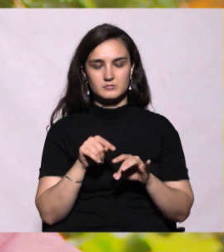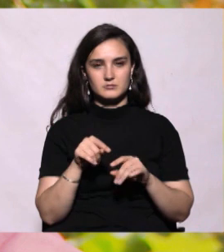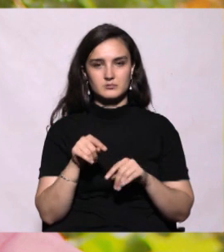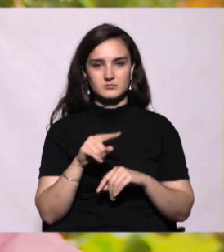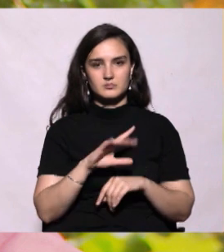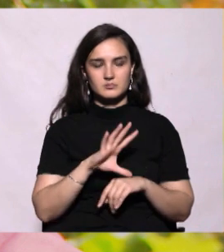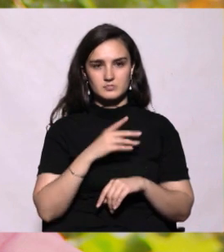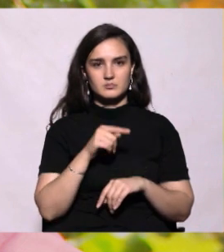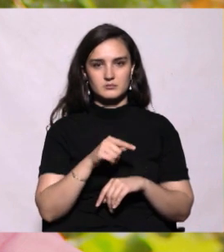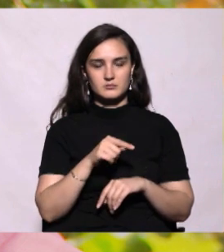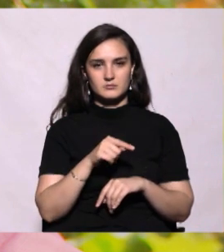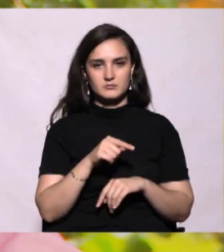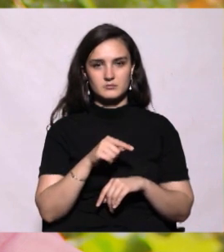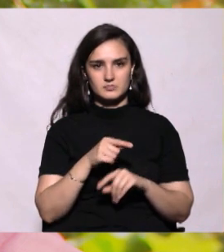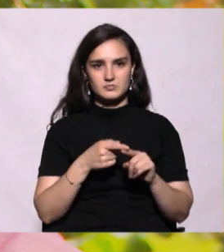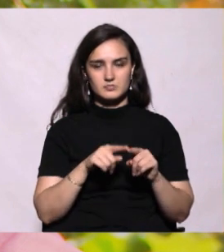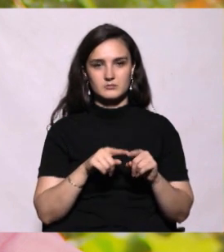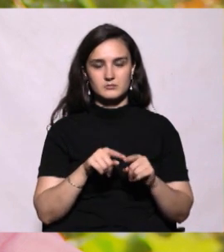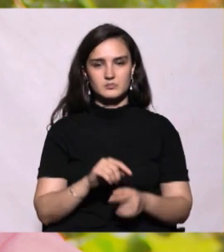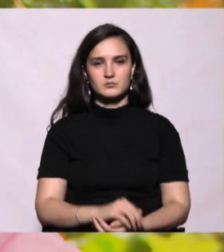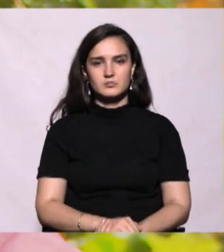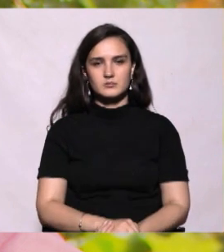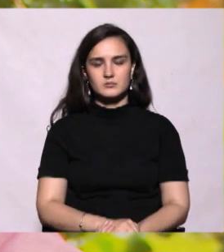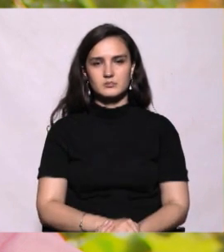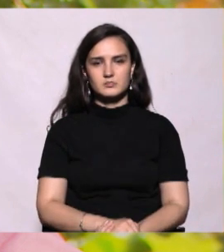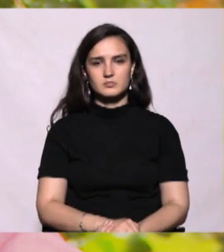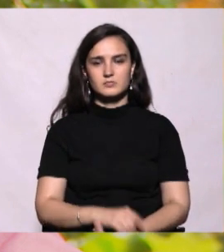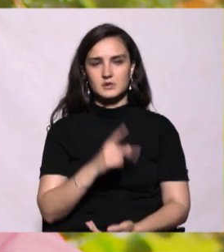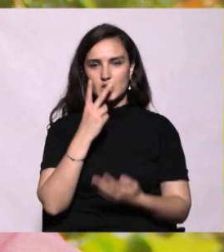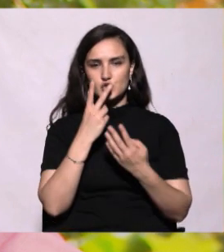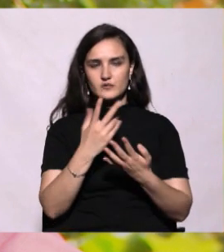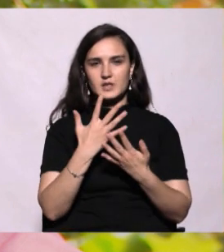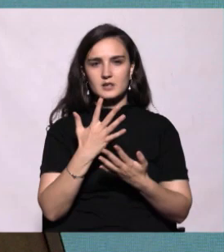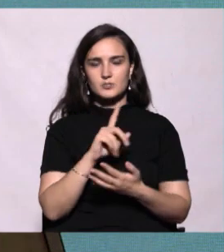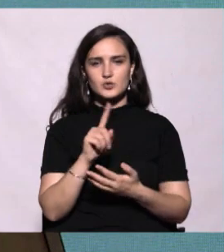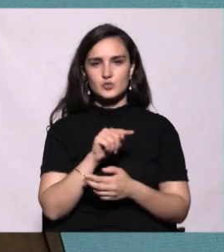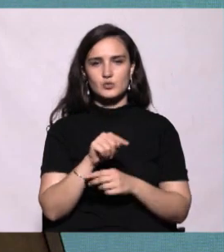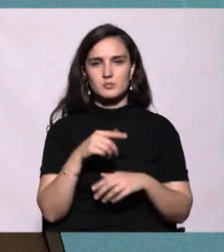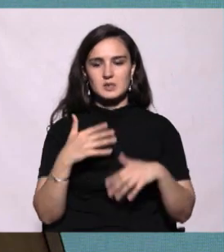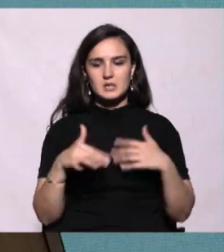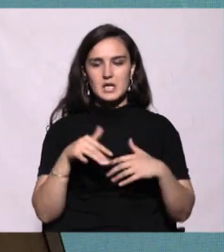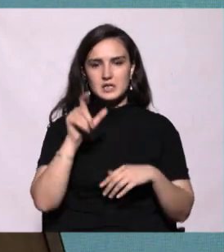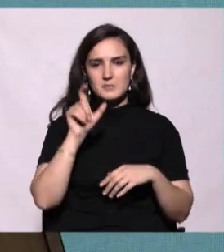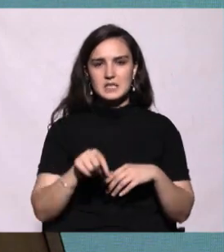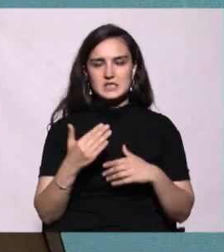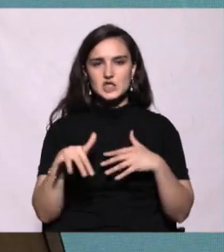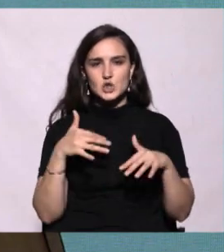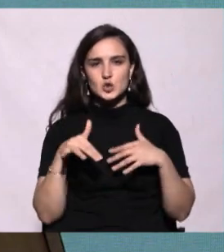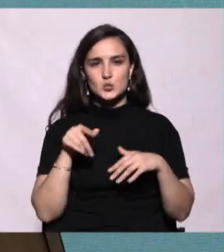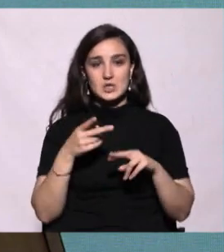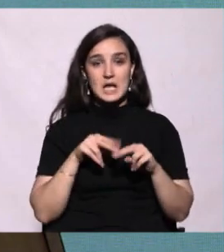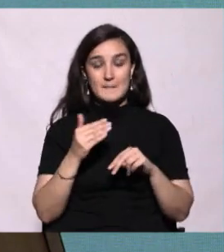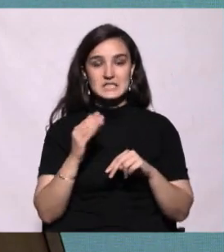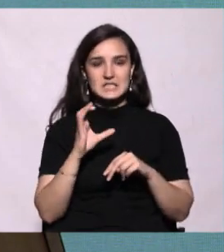they had been predicting does not come to pass. So it shows the weakness of humans, and he's a symbol for